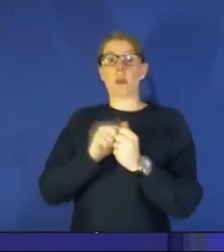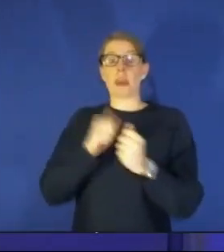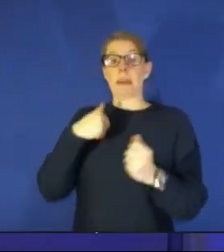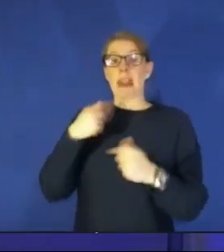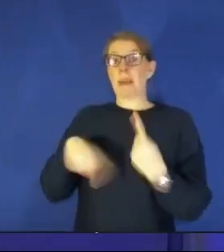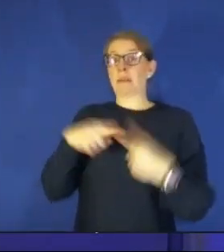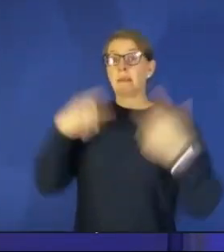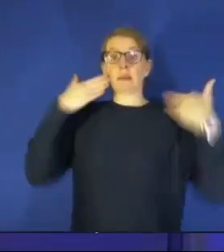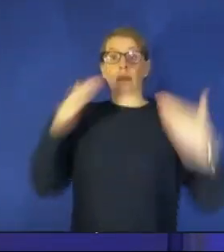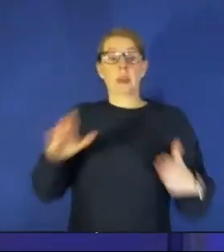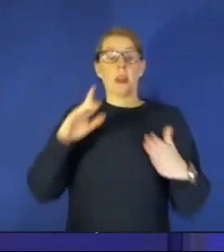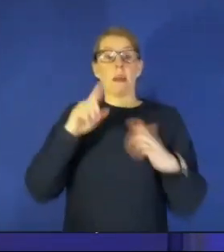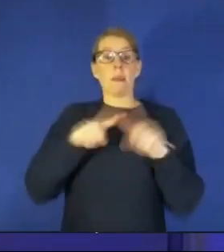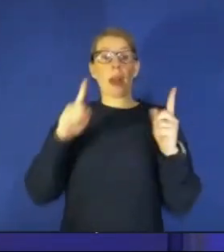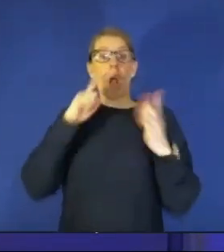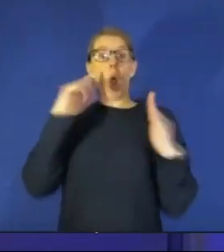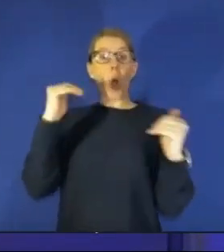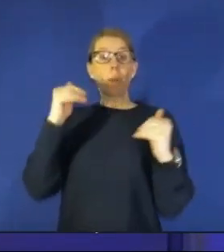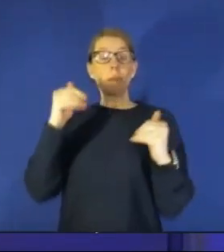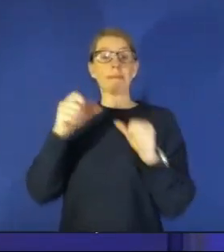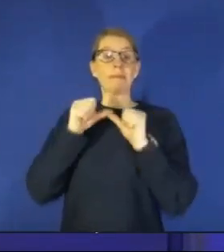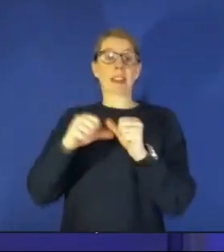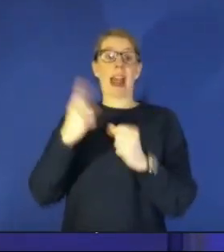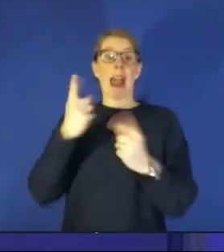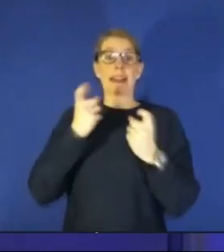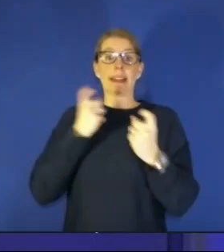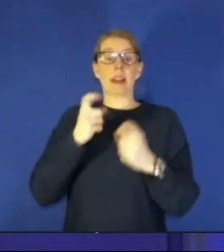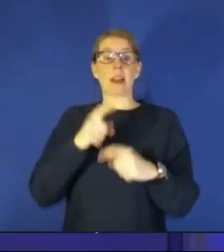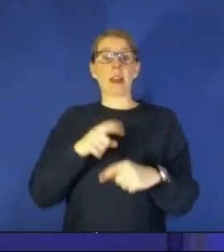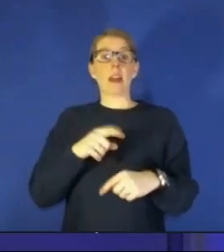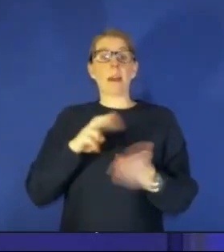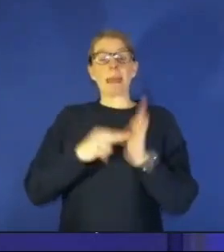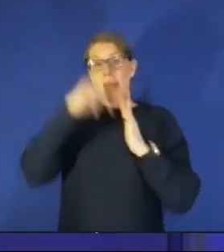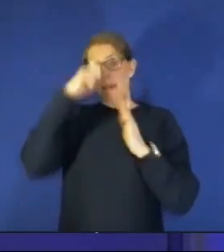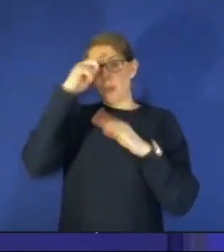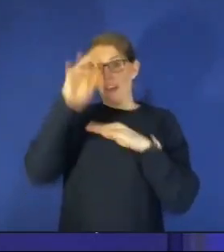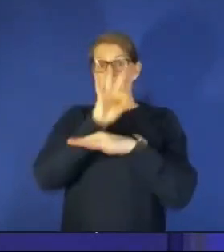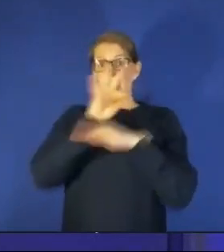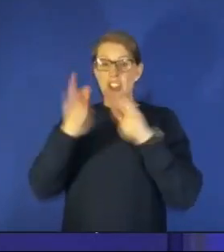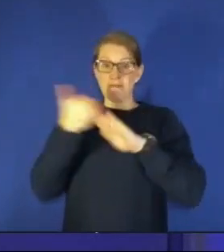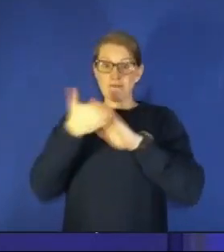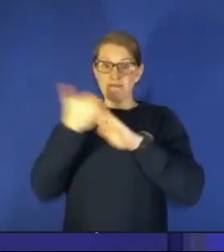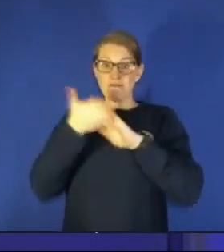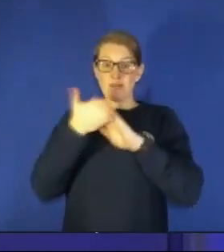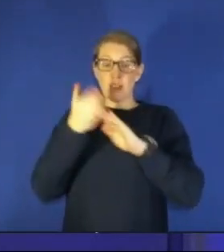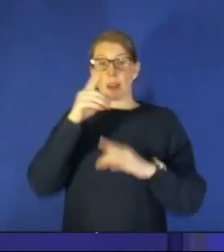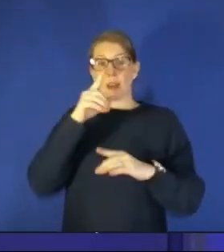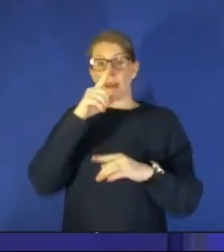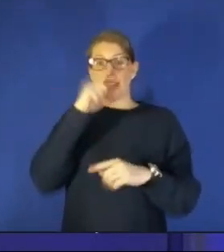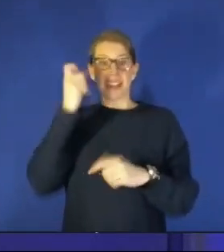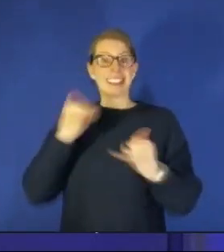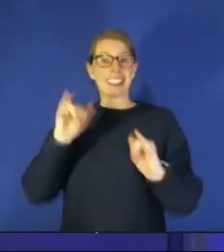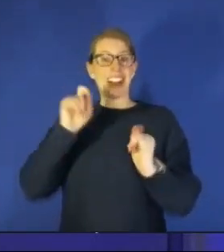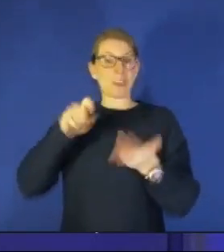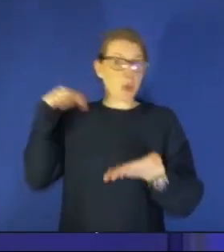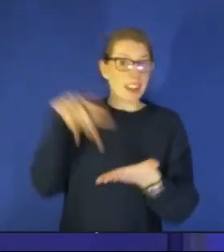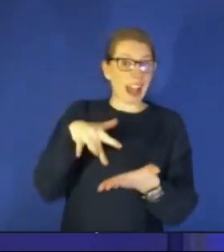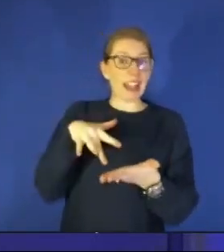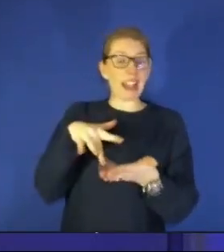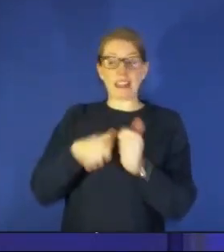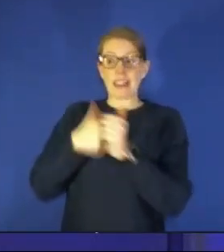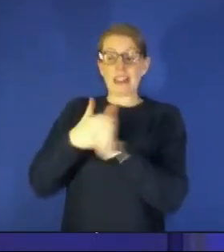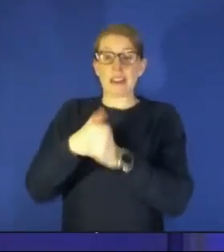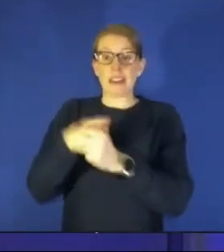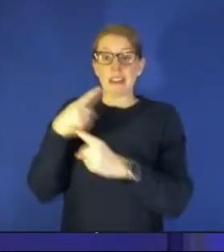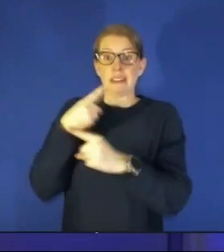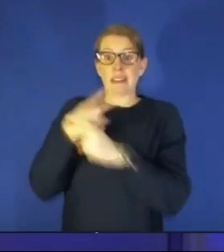hope they keep asking me. But the idea is it still keeps my brain functioning because I still have to study, keep up to date on the things we are